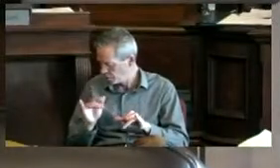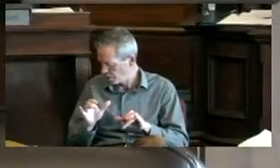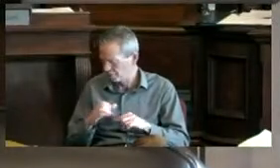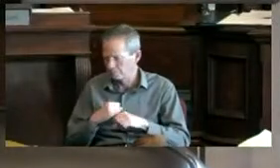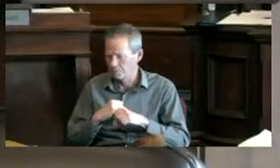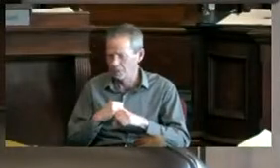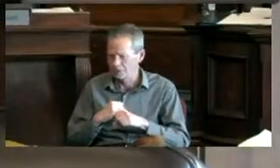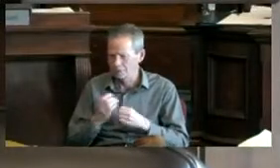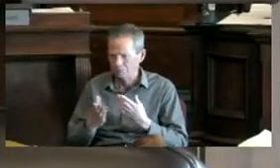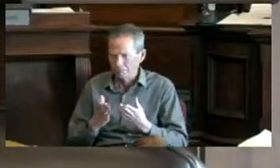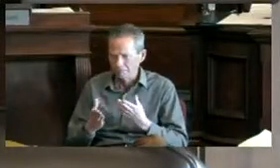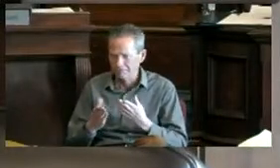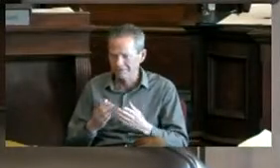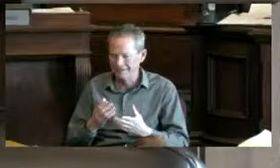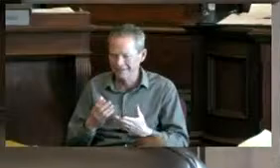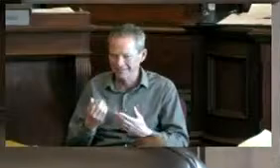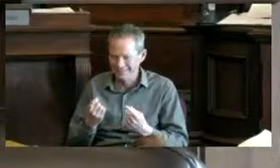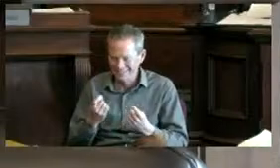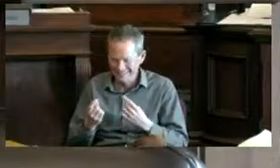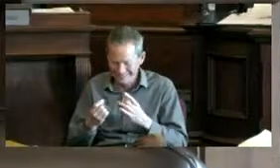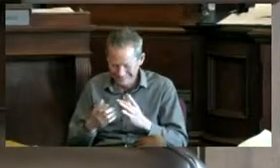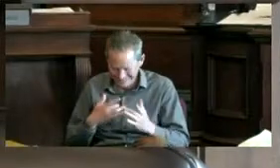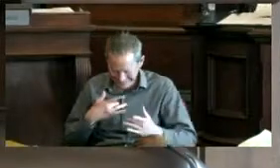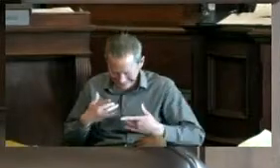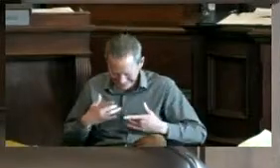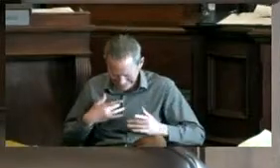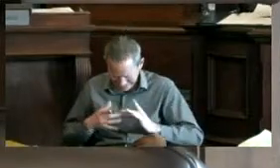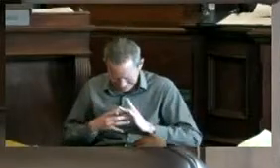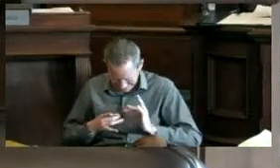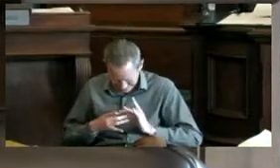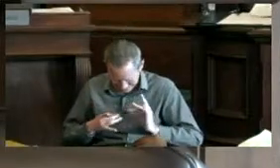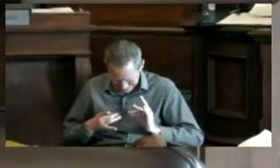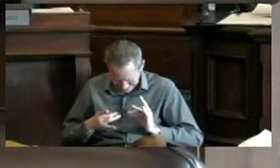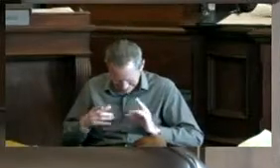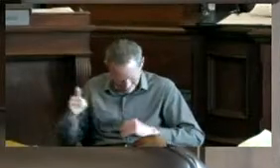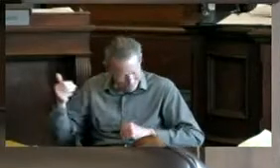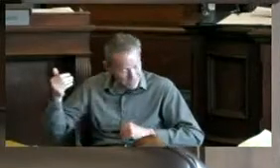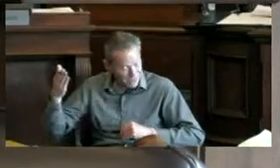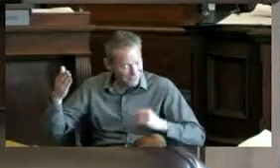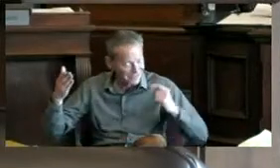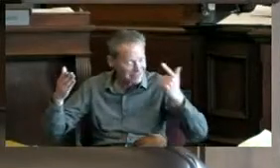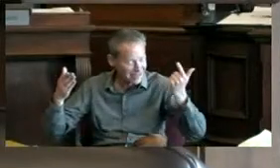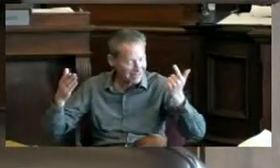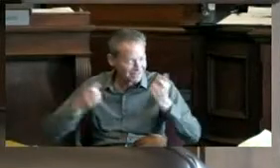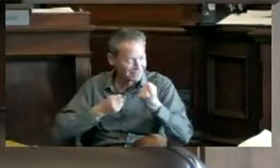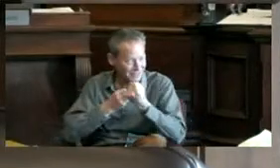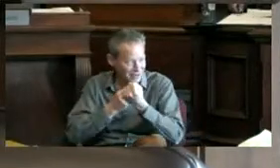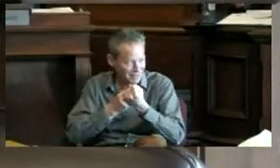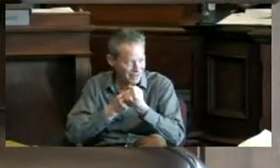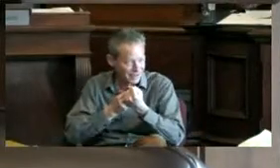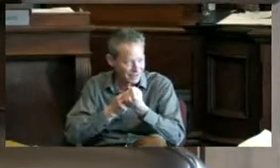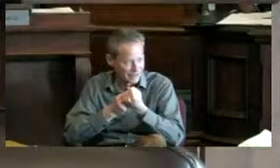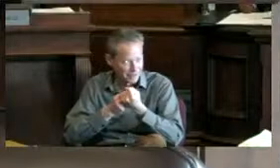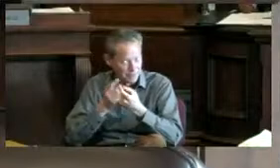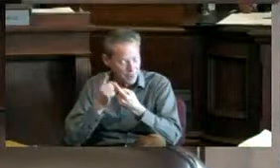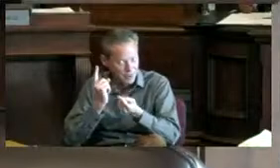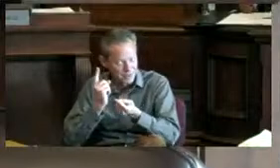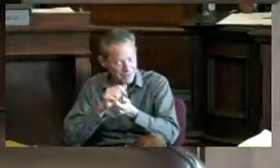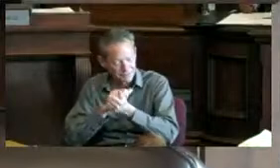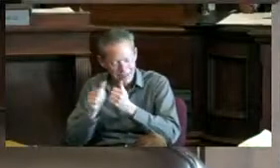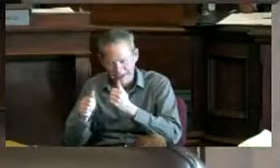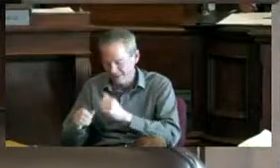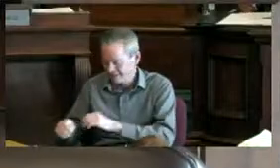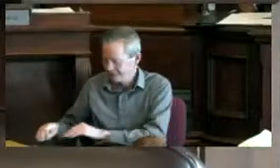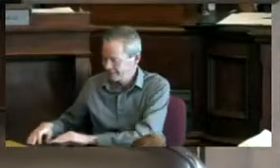protection services. Any questions, comments, or concerns? Move it. Second. All in favor? Aye. Any opposed?